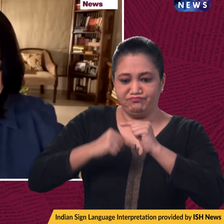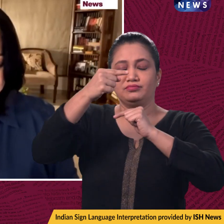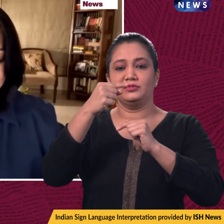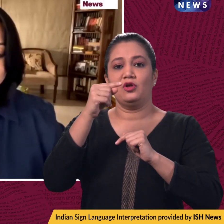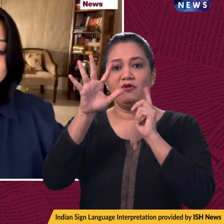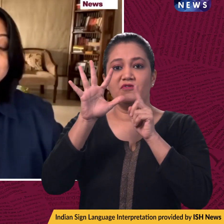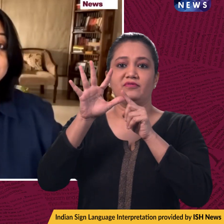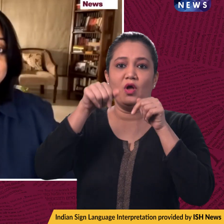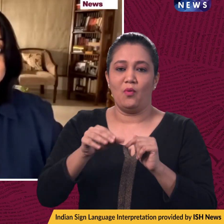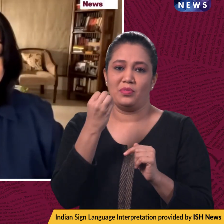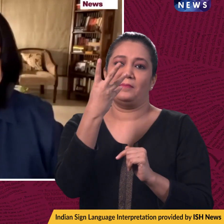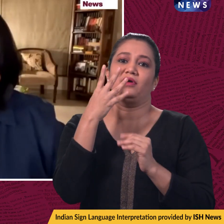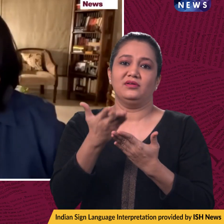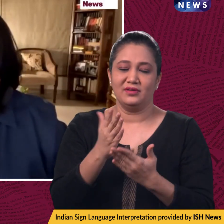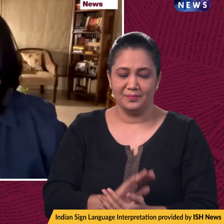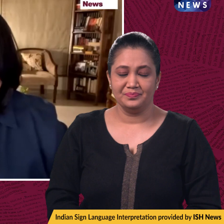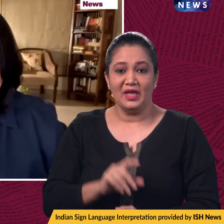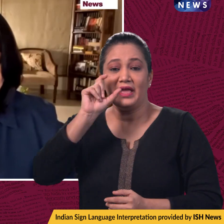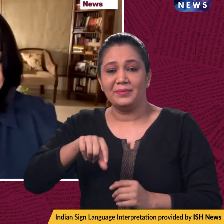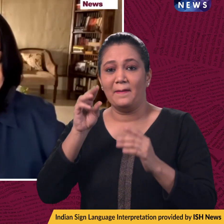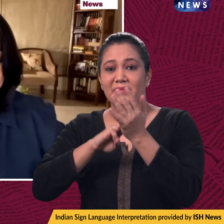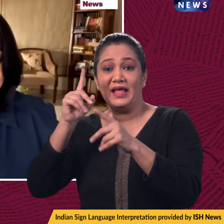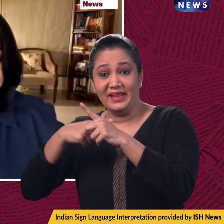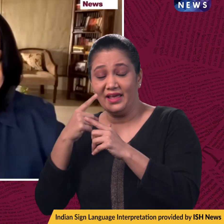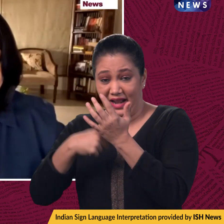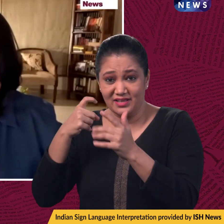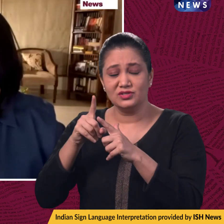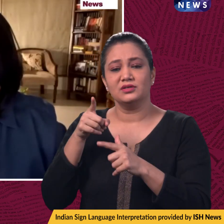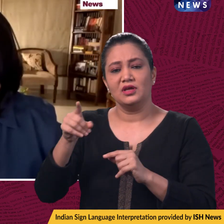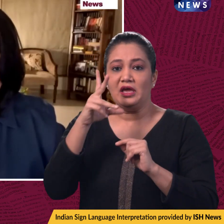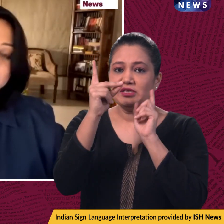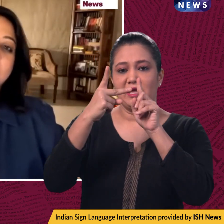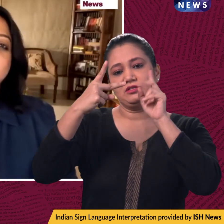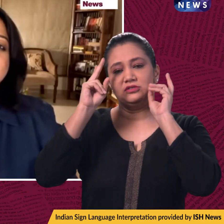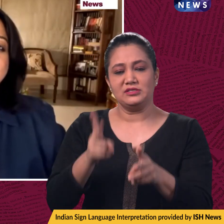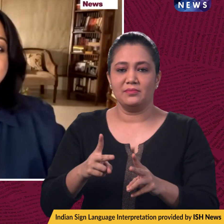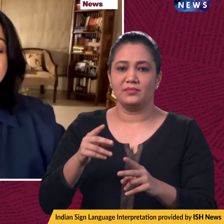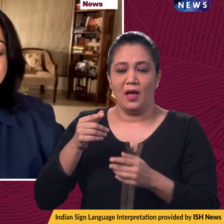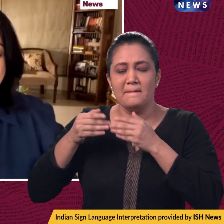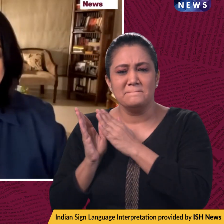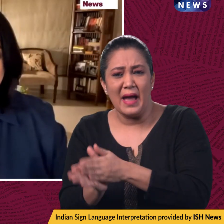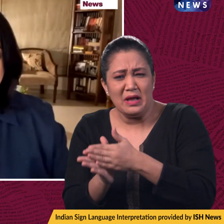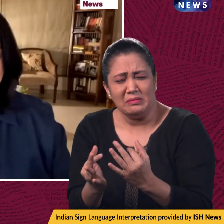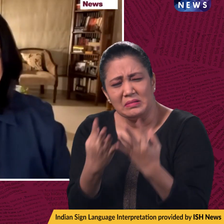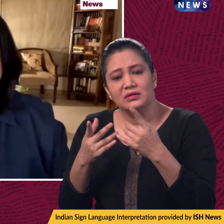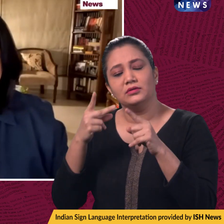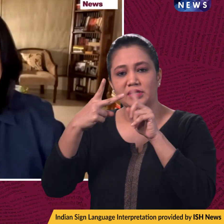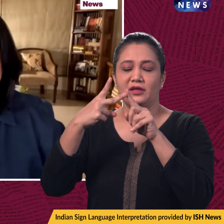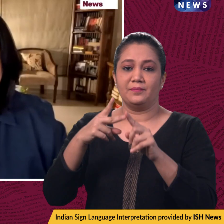2 places to rise to the 5th spot, while captain Mithali Raj has maintained her 2nd spot among the